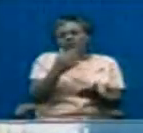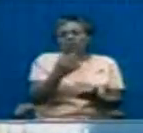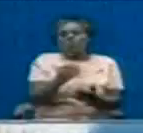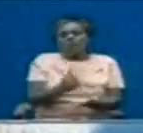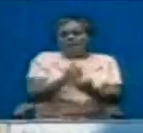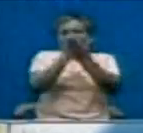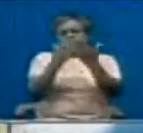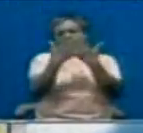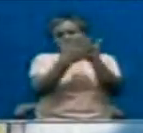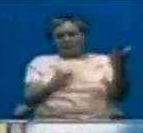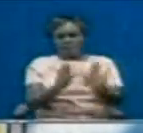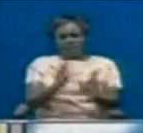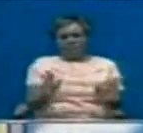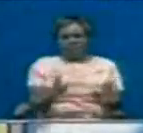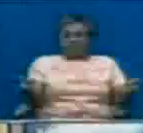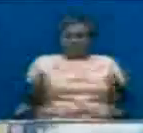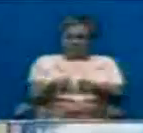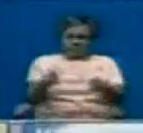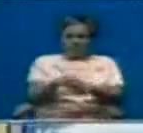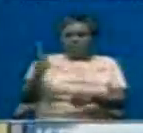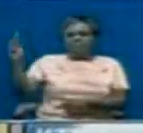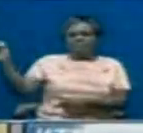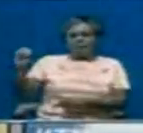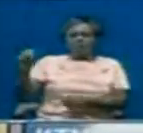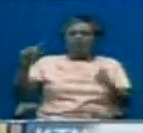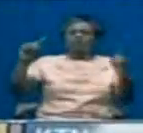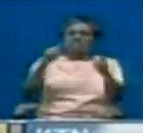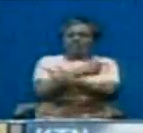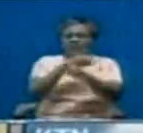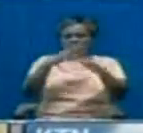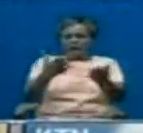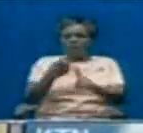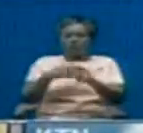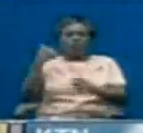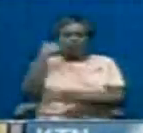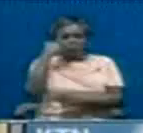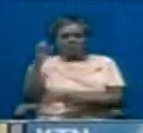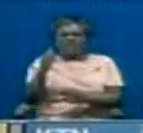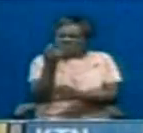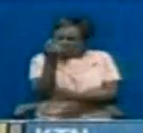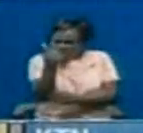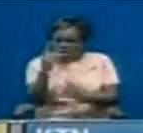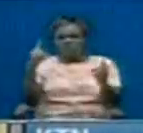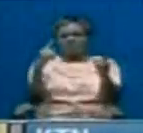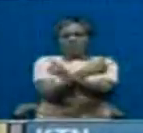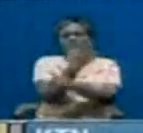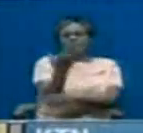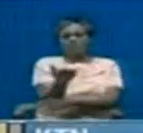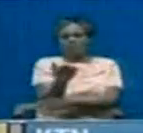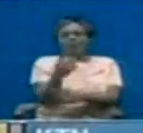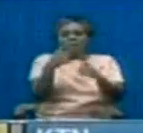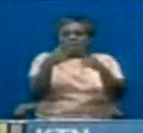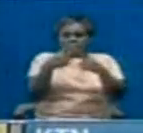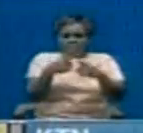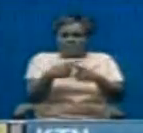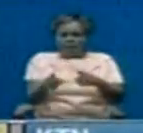blood clot. Let's look at the ways in which the Marburg fever is different from Ebola. There's very little difference, actually, except perhaps